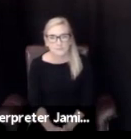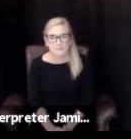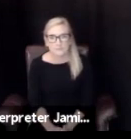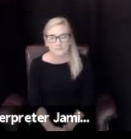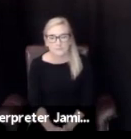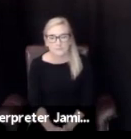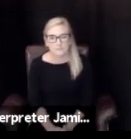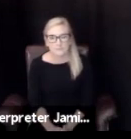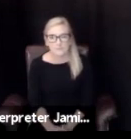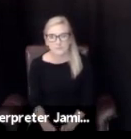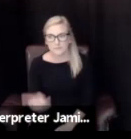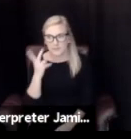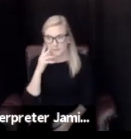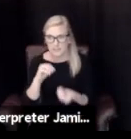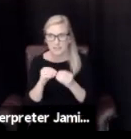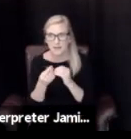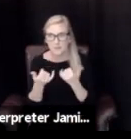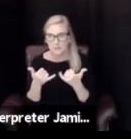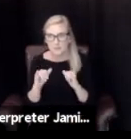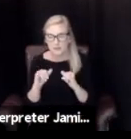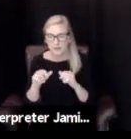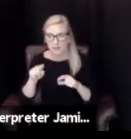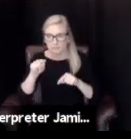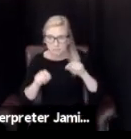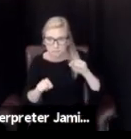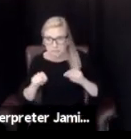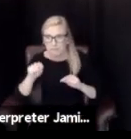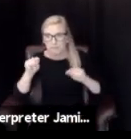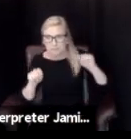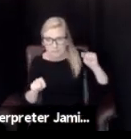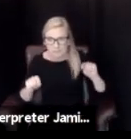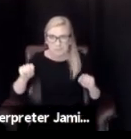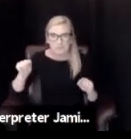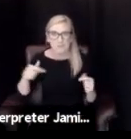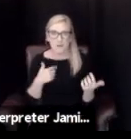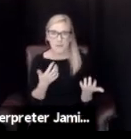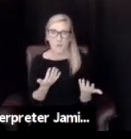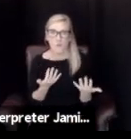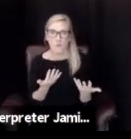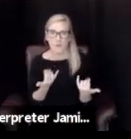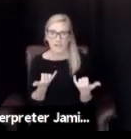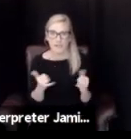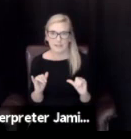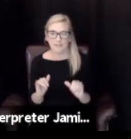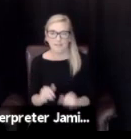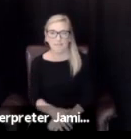I see the numbers are still going up, so I will wait.